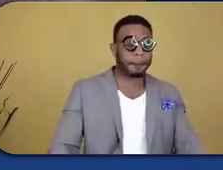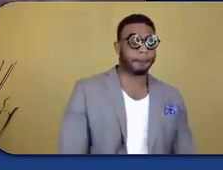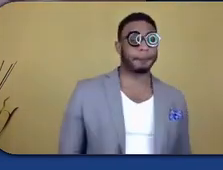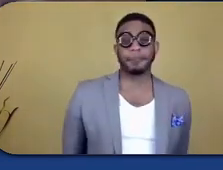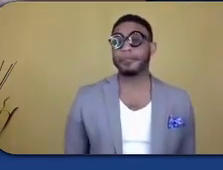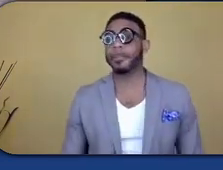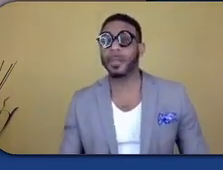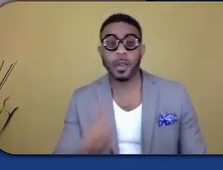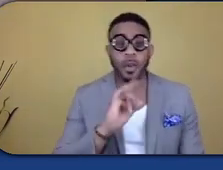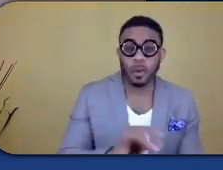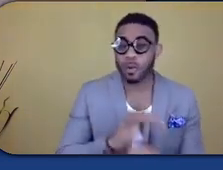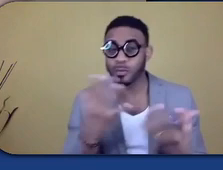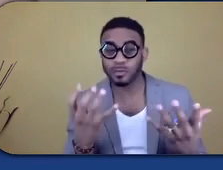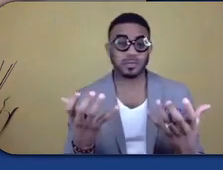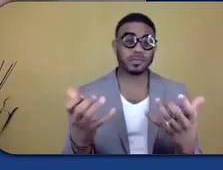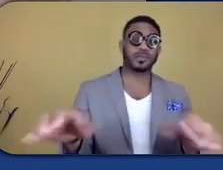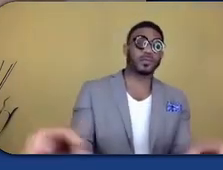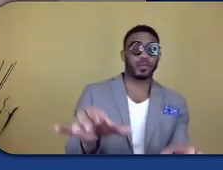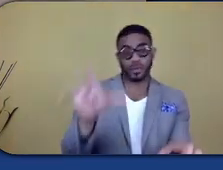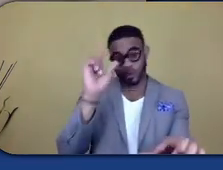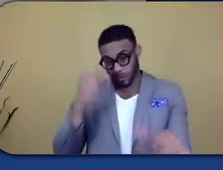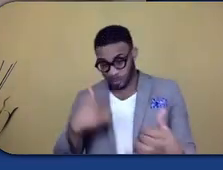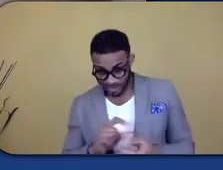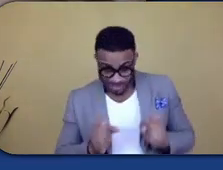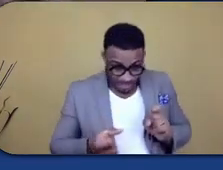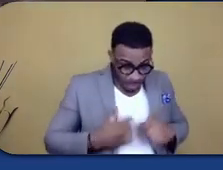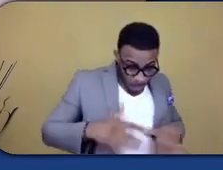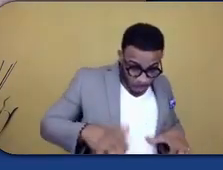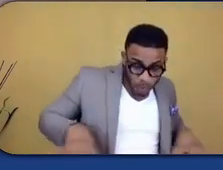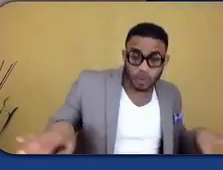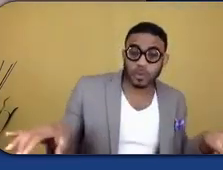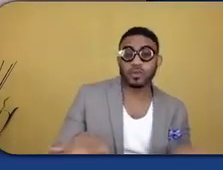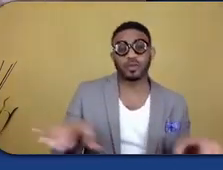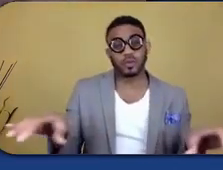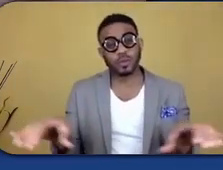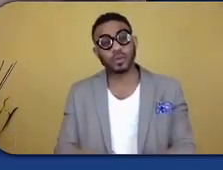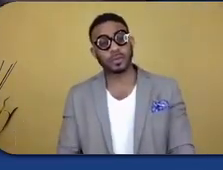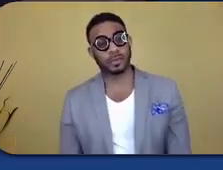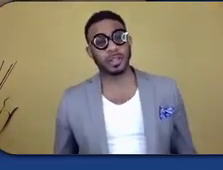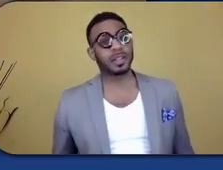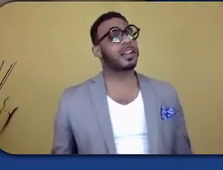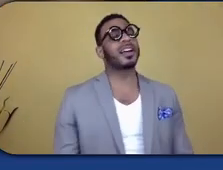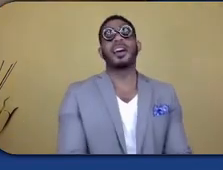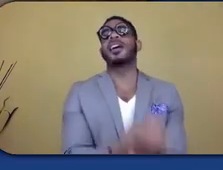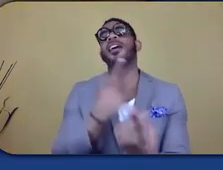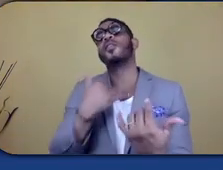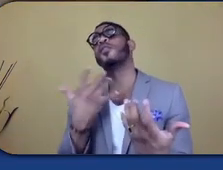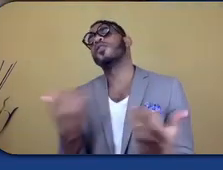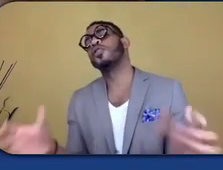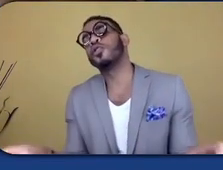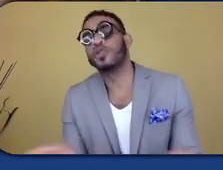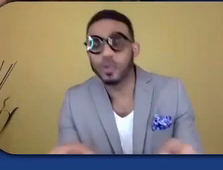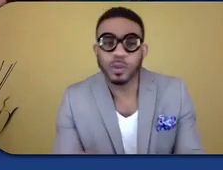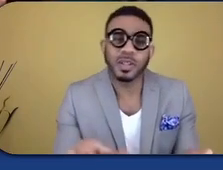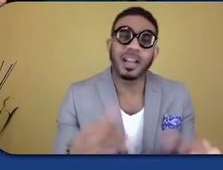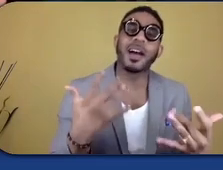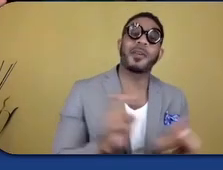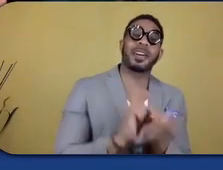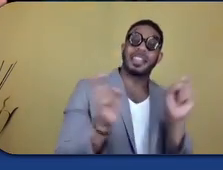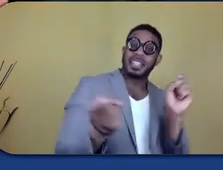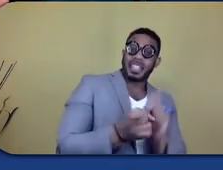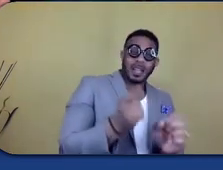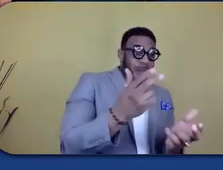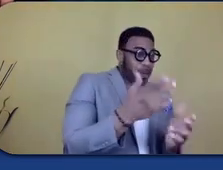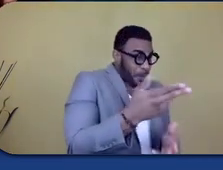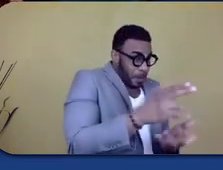do. For me, change is what I wanna do. Tell me what you wanna do. I wanna change bullet to